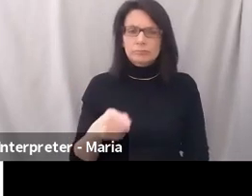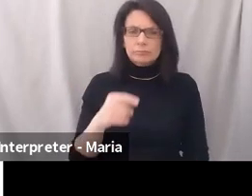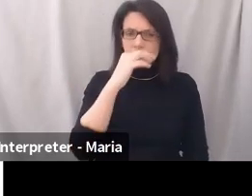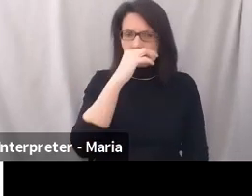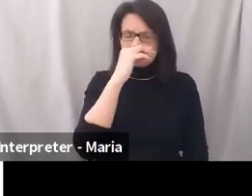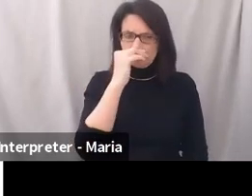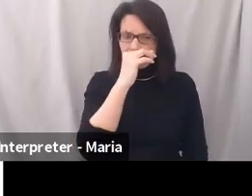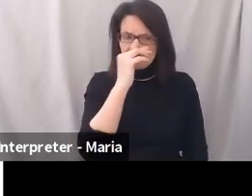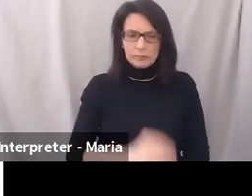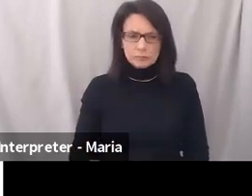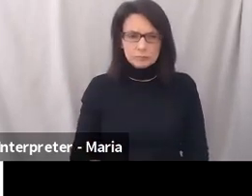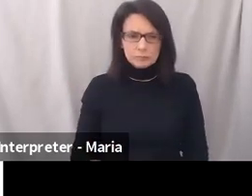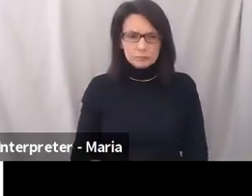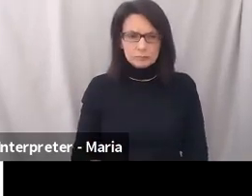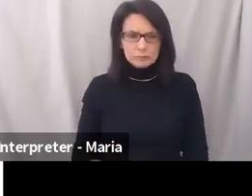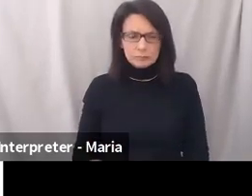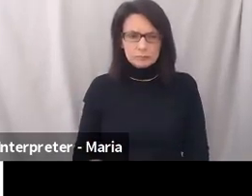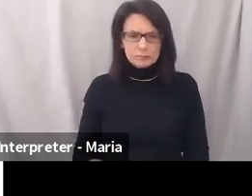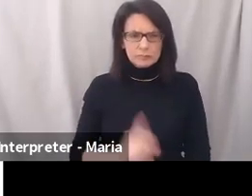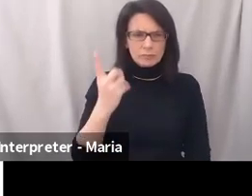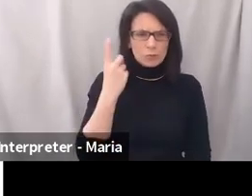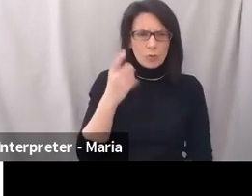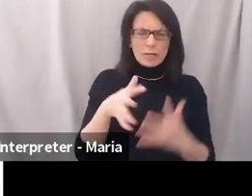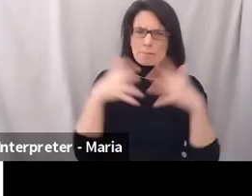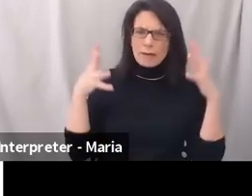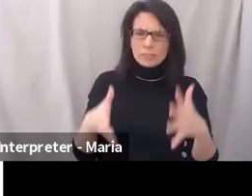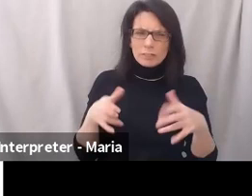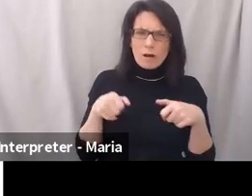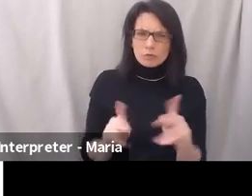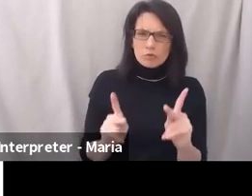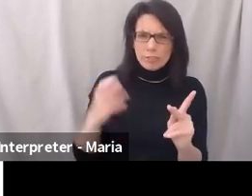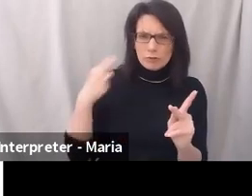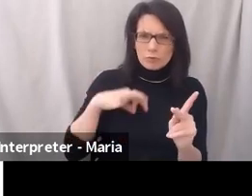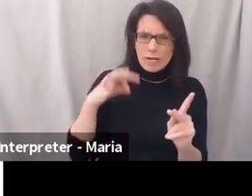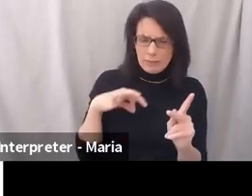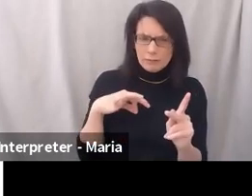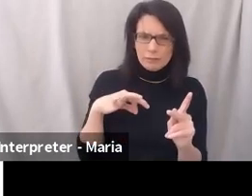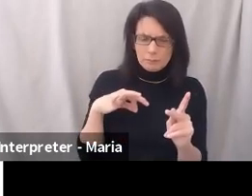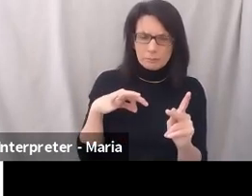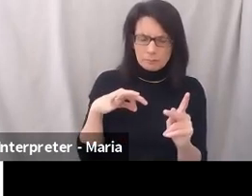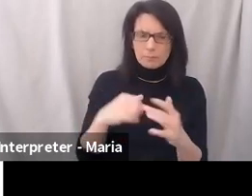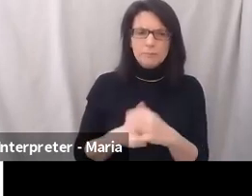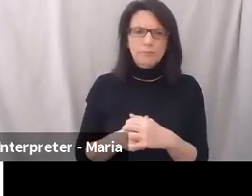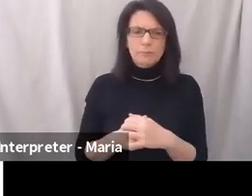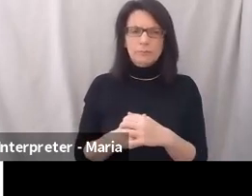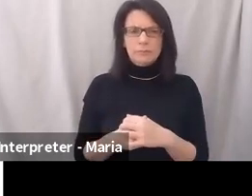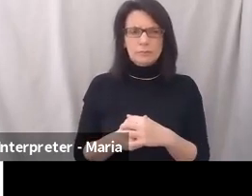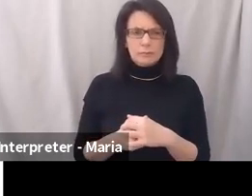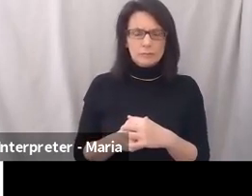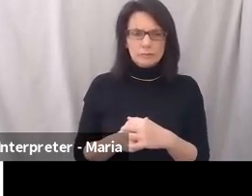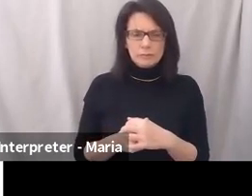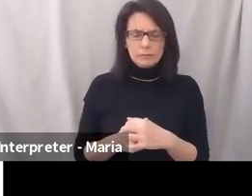first one is American Opportunity Credit, and if you